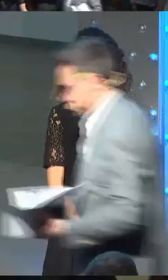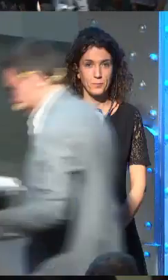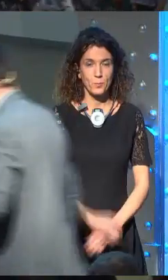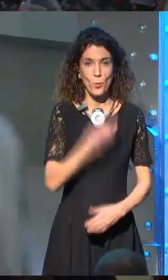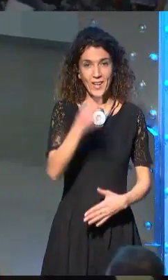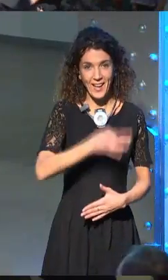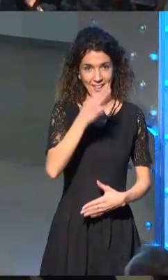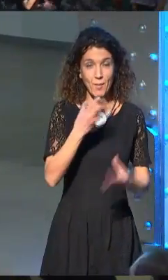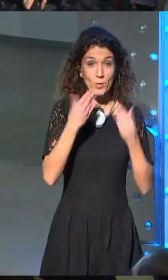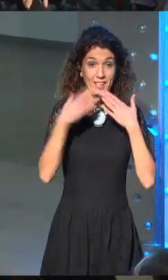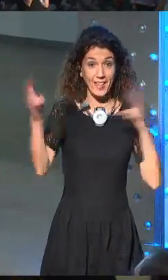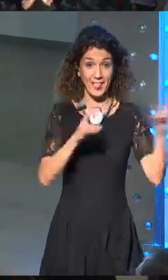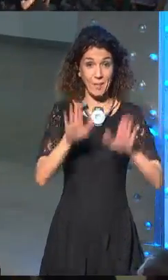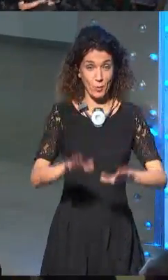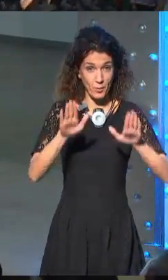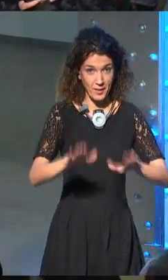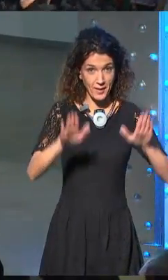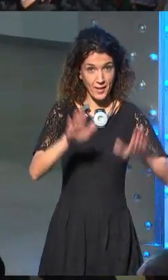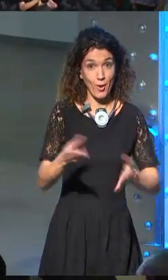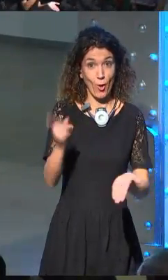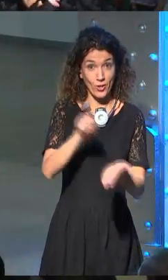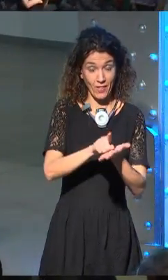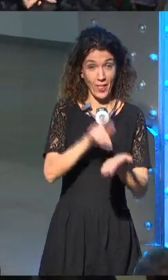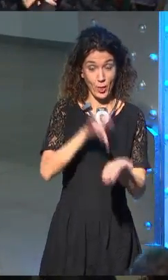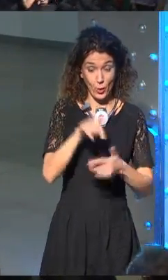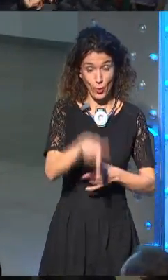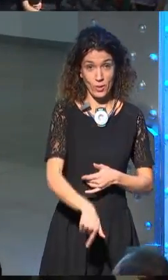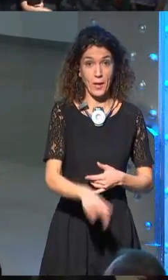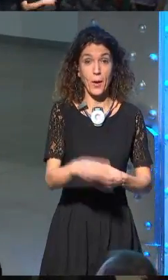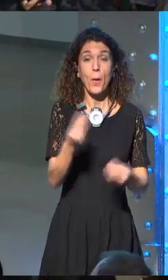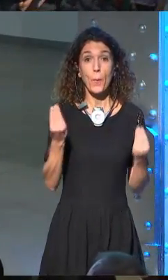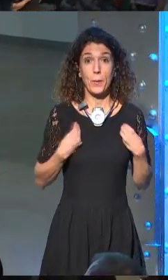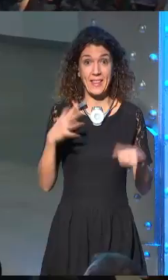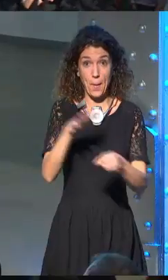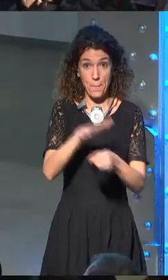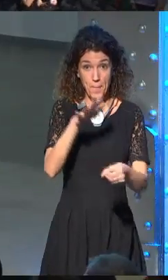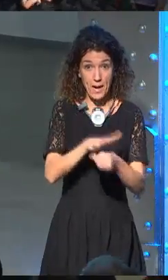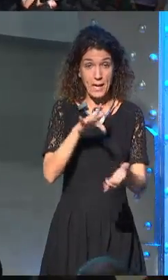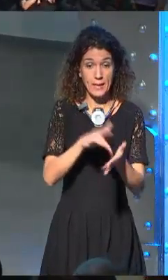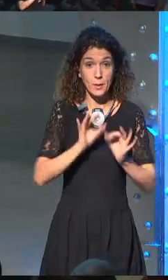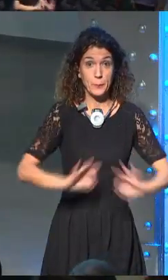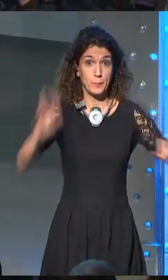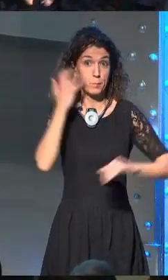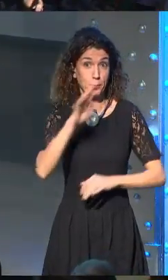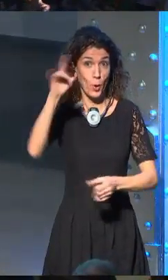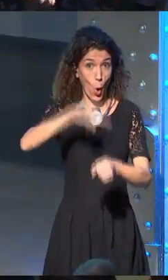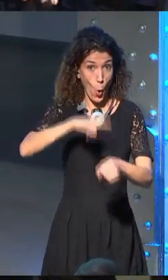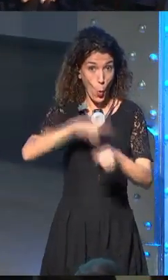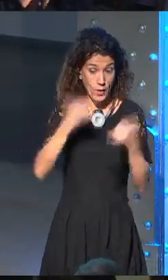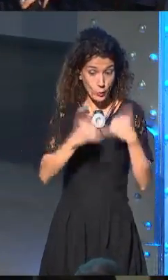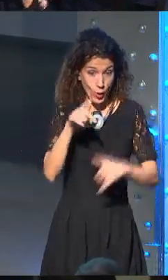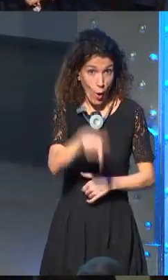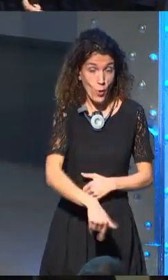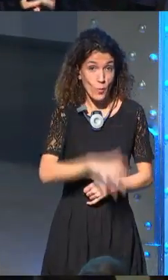Muy buenas tardes. Muchas gracias por venir. So good evening everyone, and thank you for being here once again to Is There Life on Mars